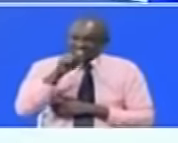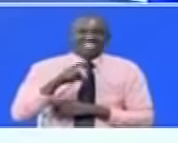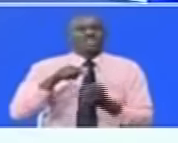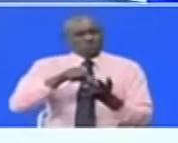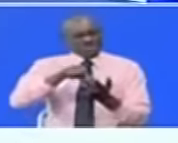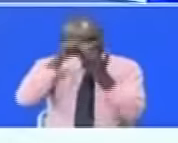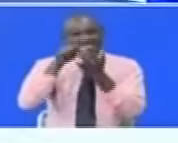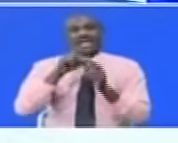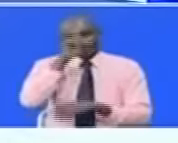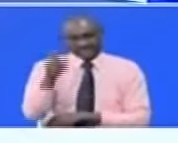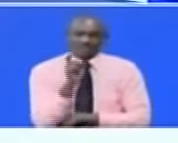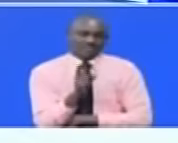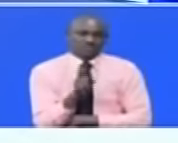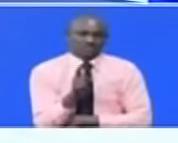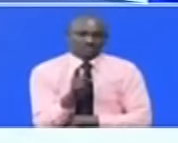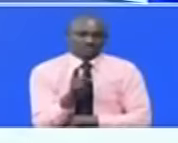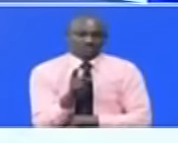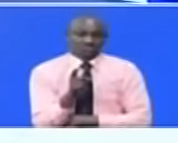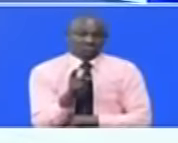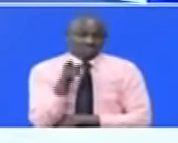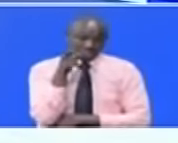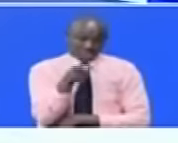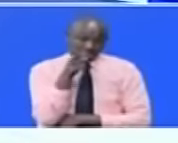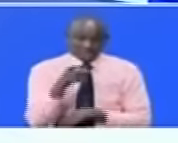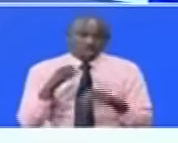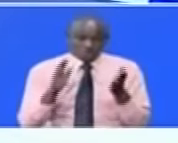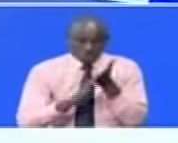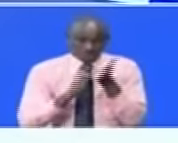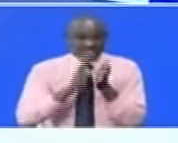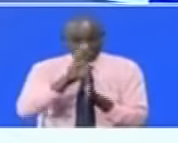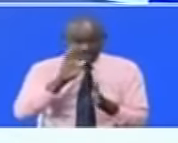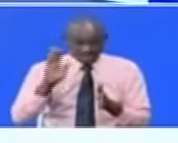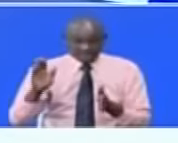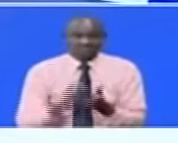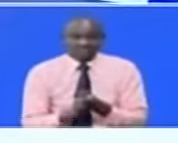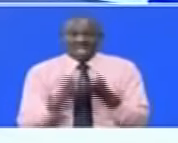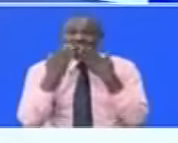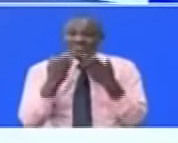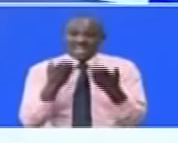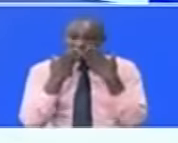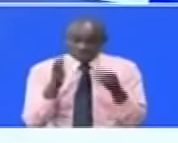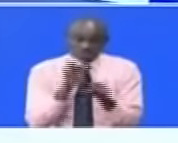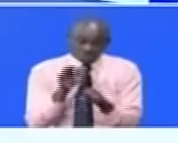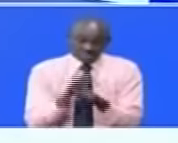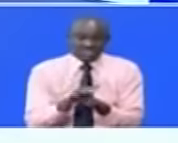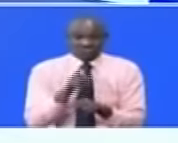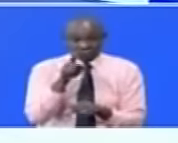examinations. Right, so those are some of the comments that I've gotten. Thank you so much for